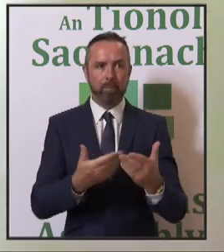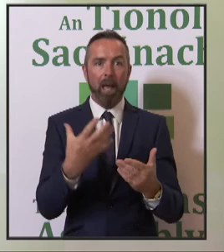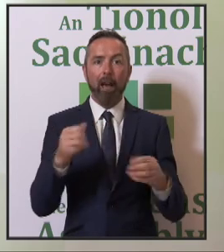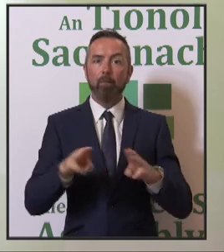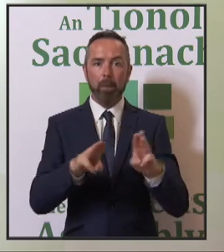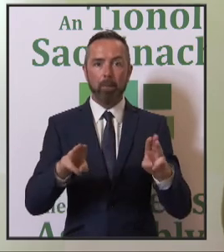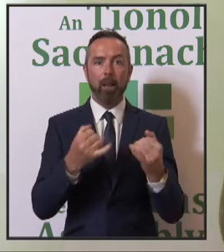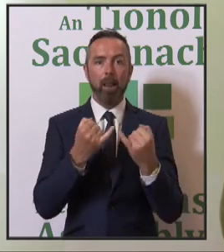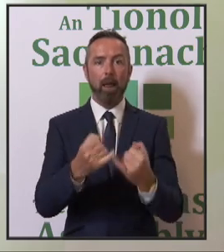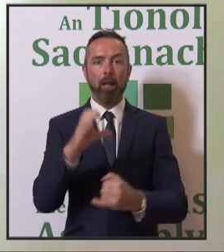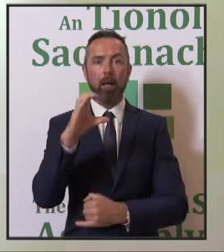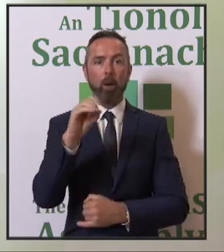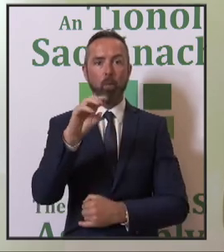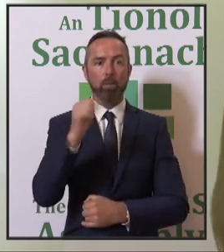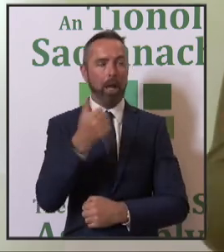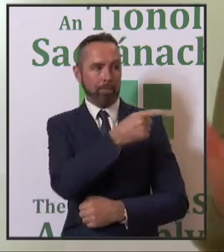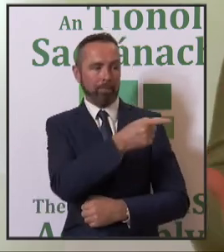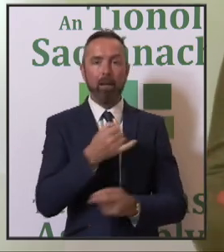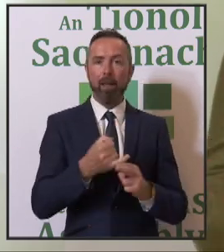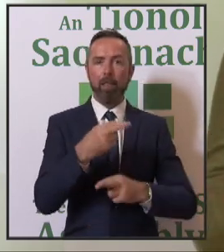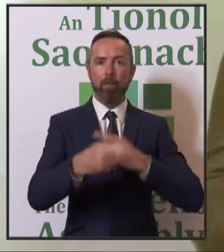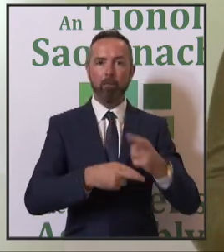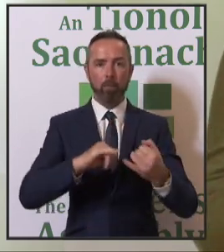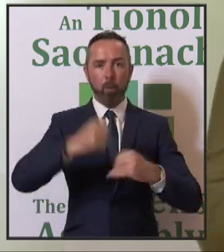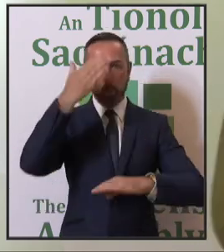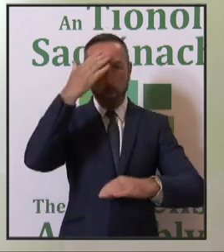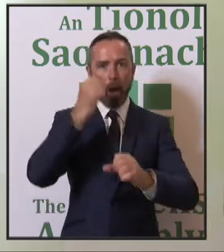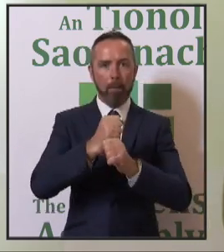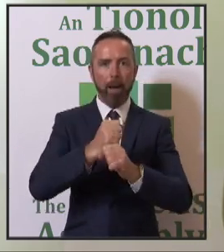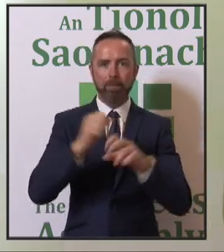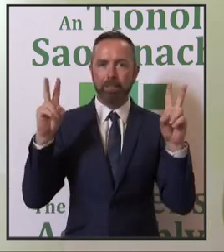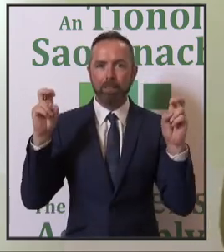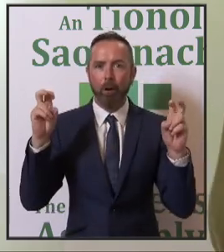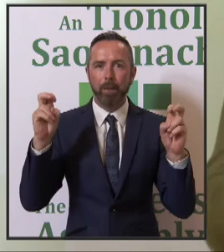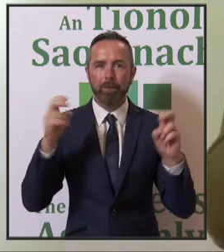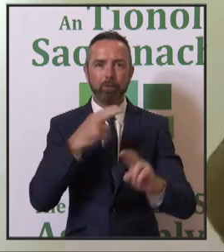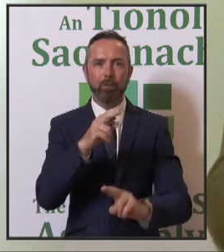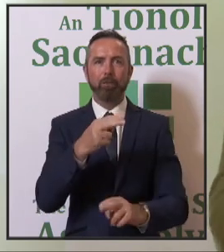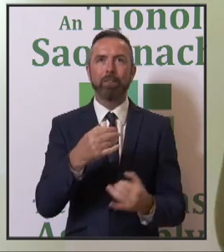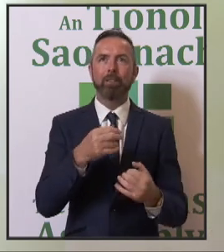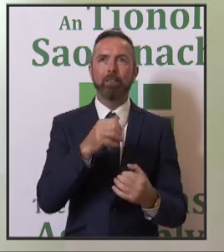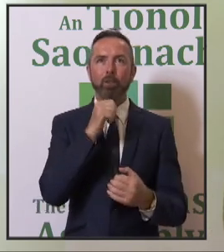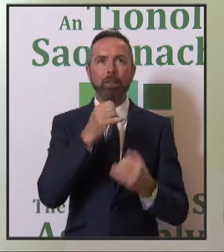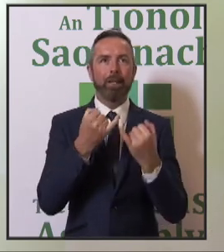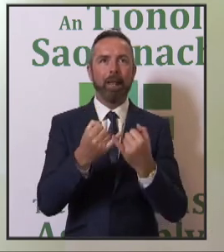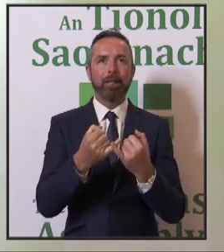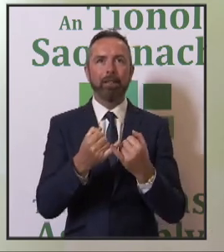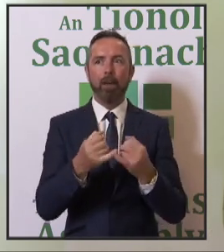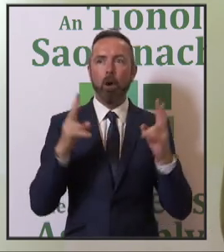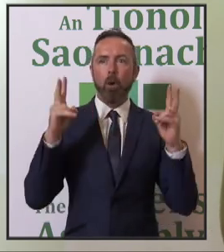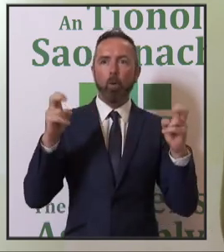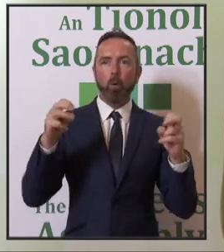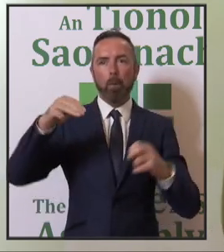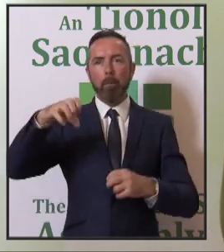room who actually, you know, knew the truth behind subjects, so you didn't have the usual quoting of